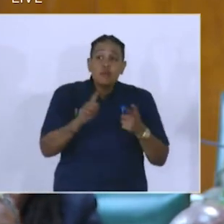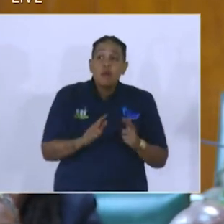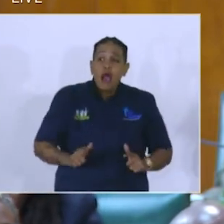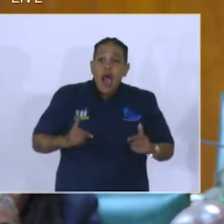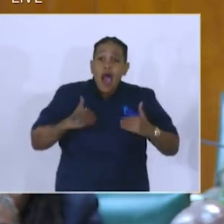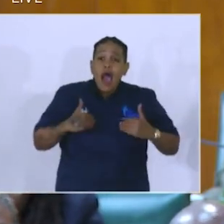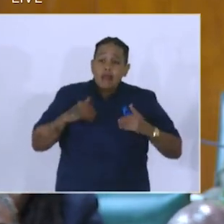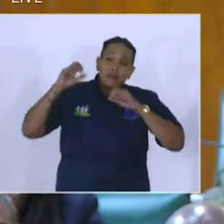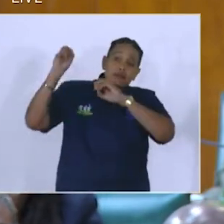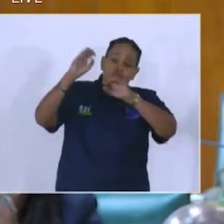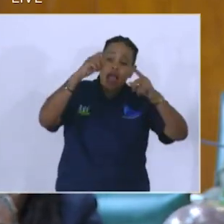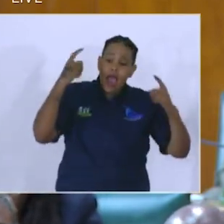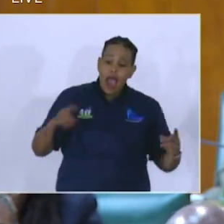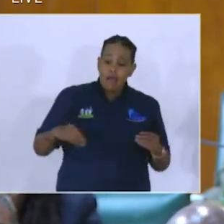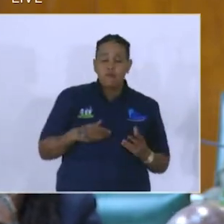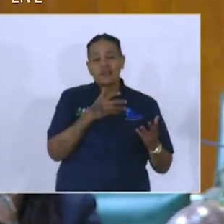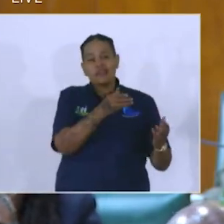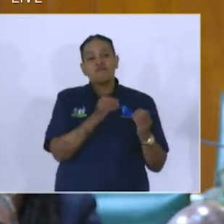livestock